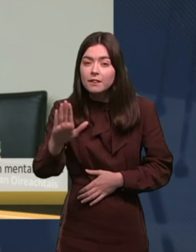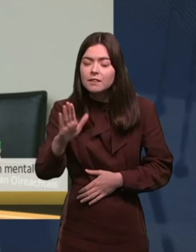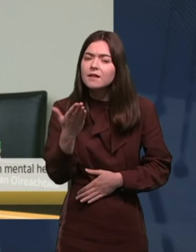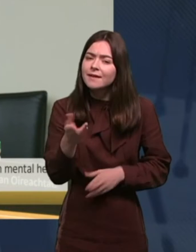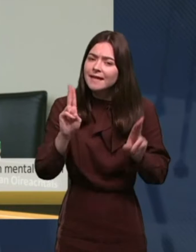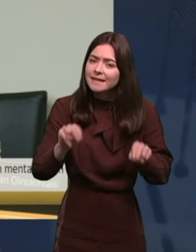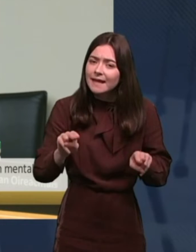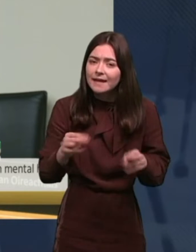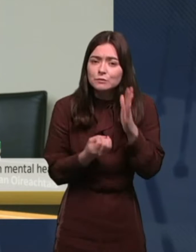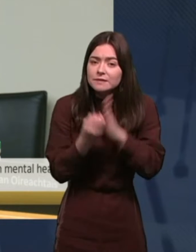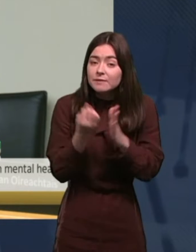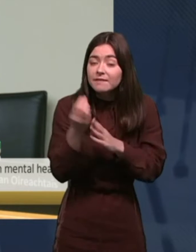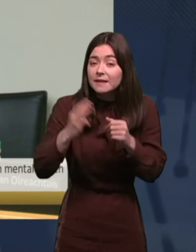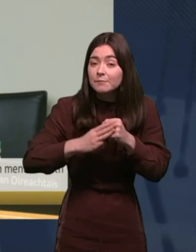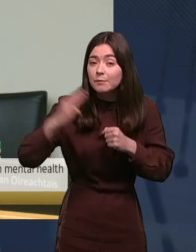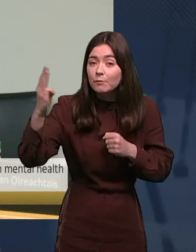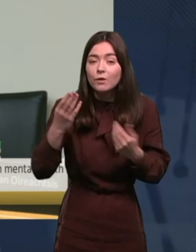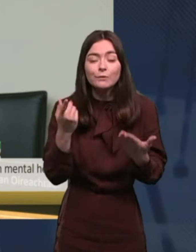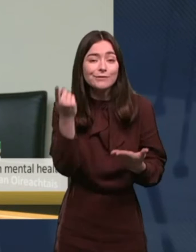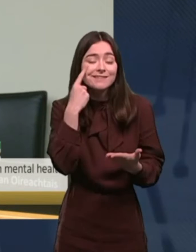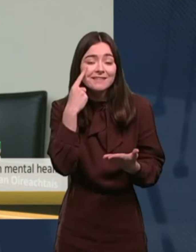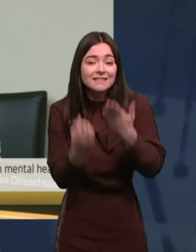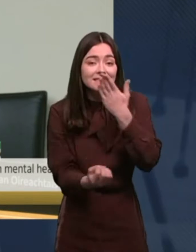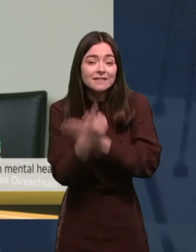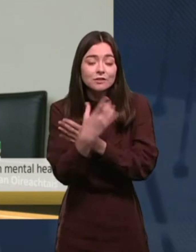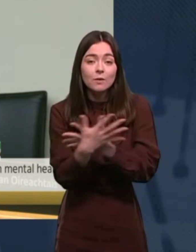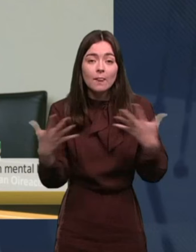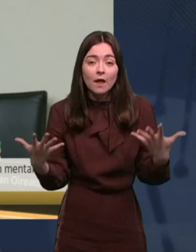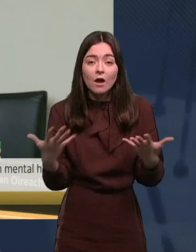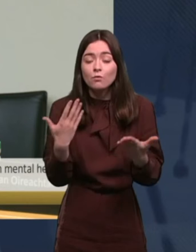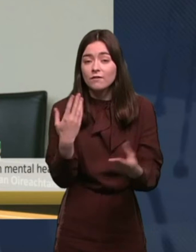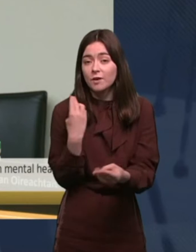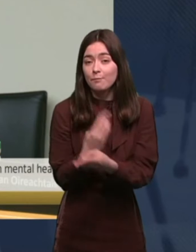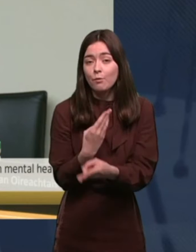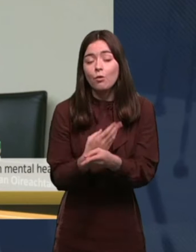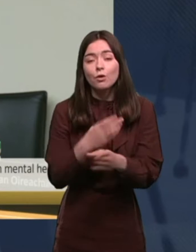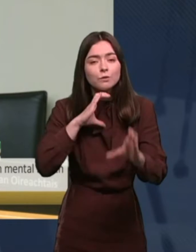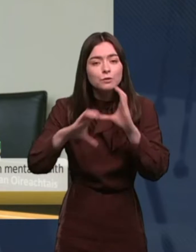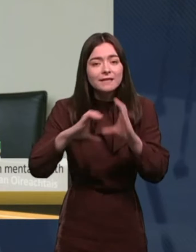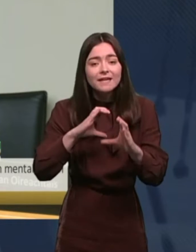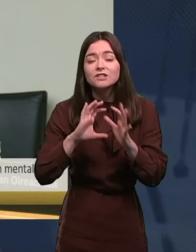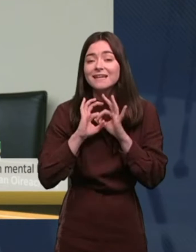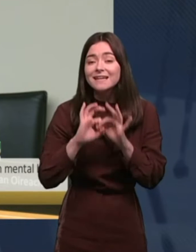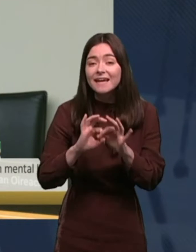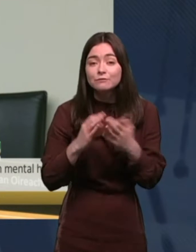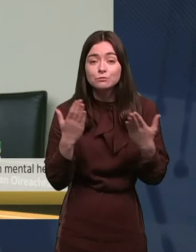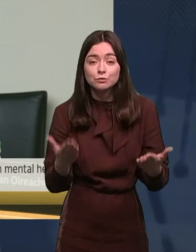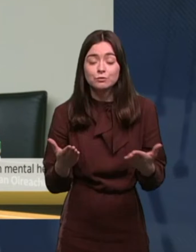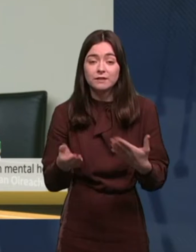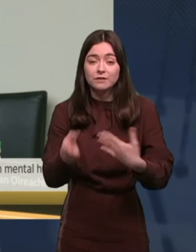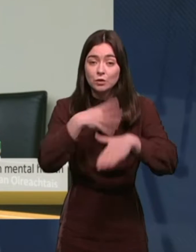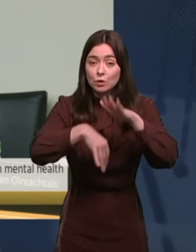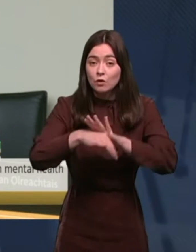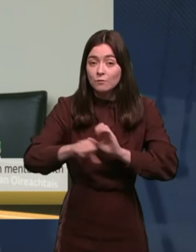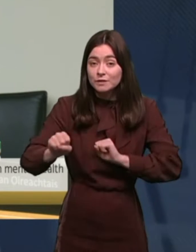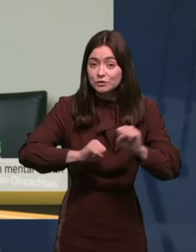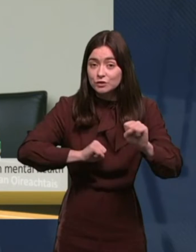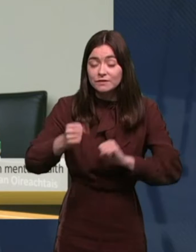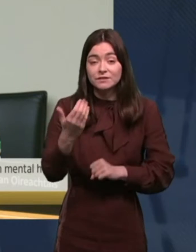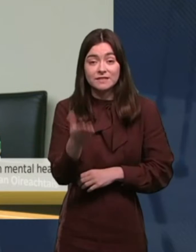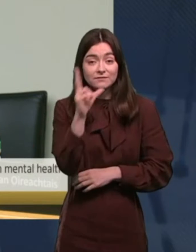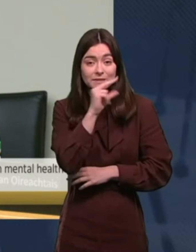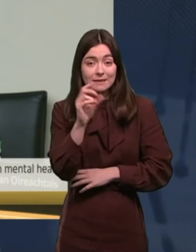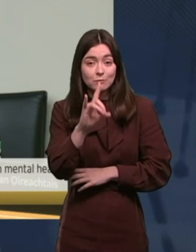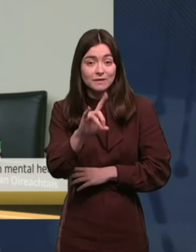you elaborate on that point? And we encounter this issue often whereby poor communication and engagements between state services, in this case with the